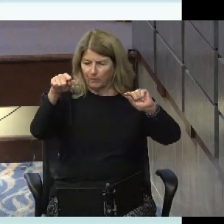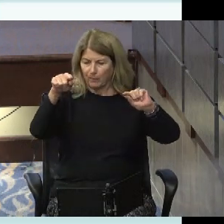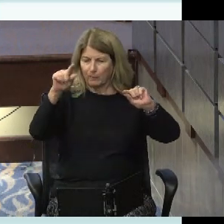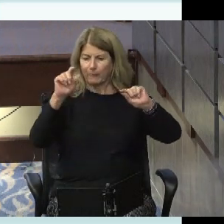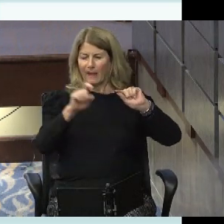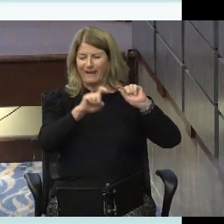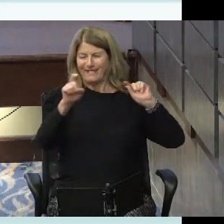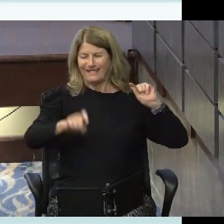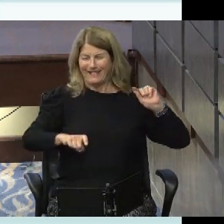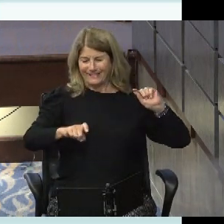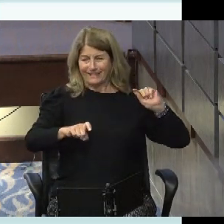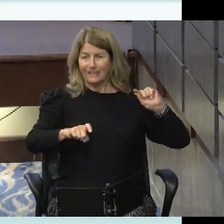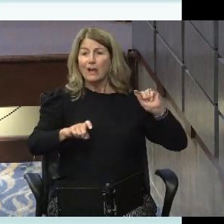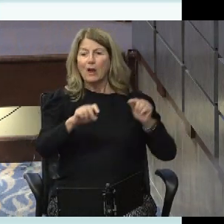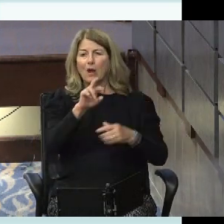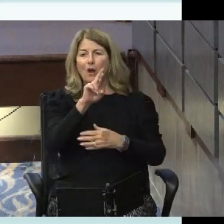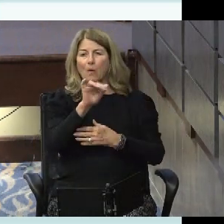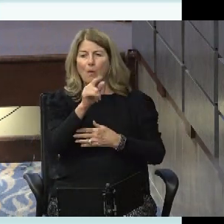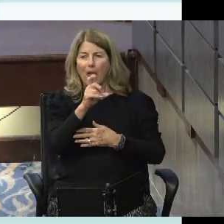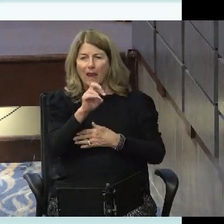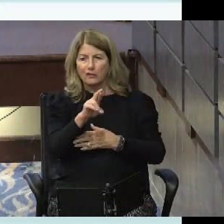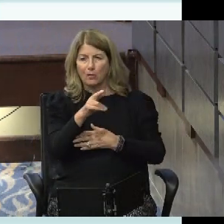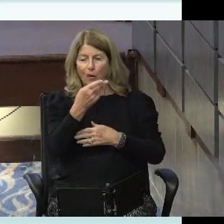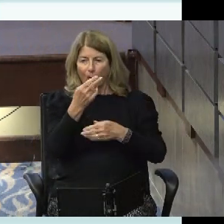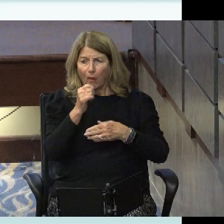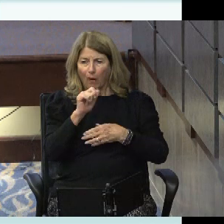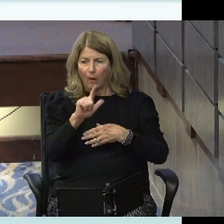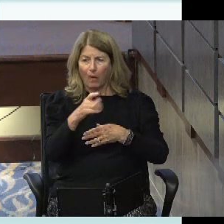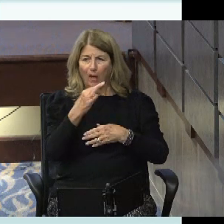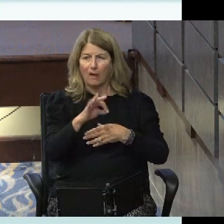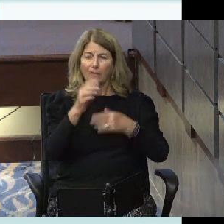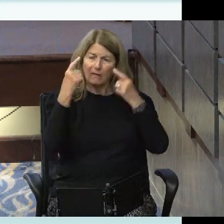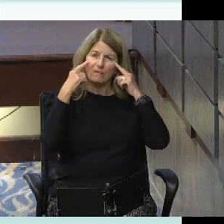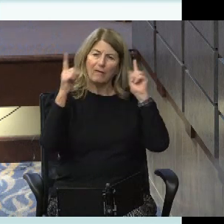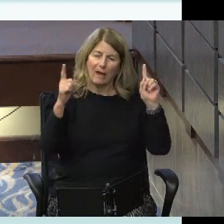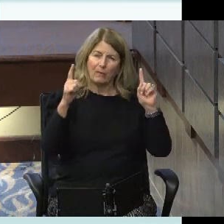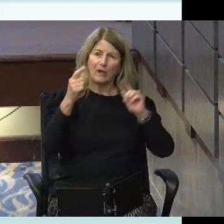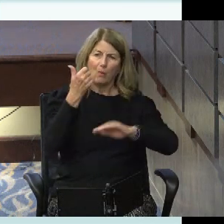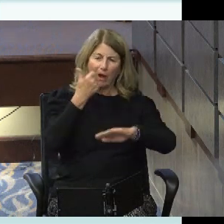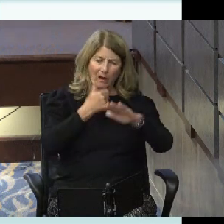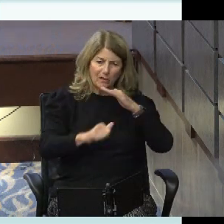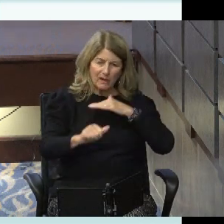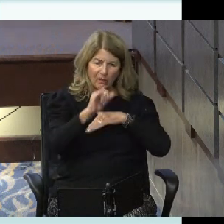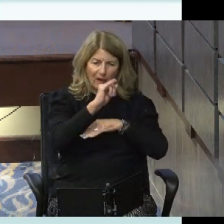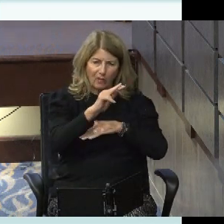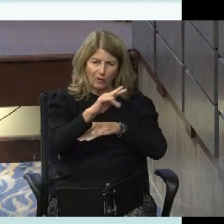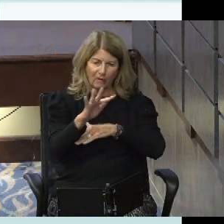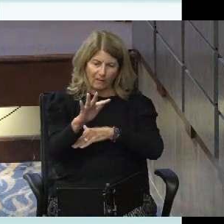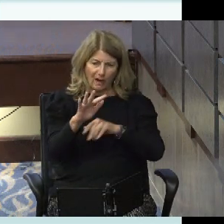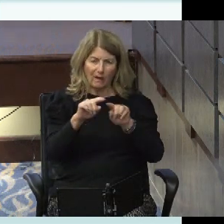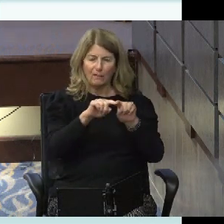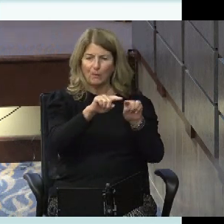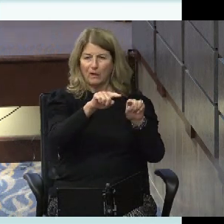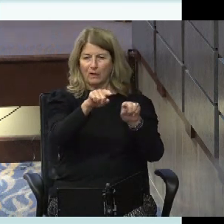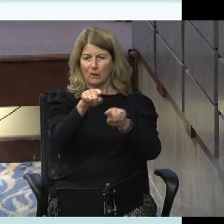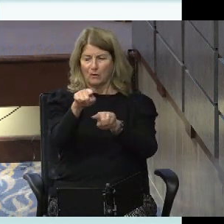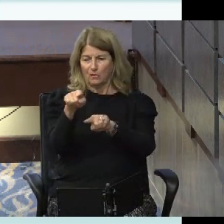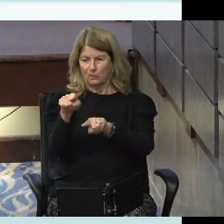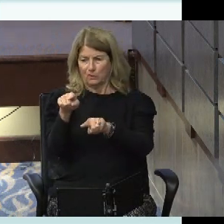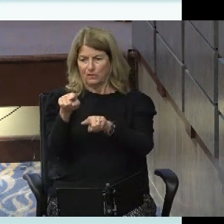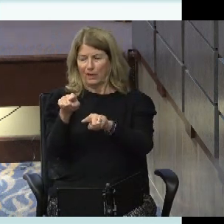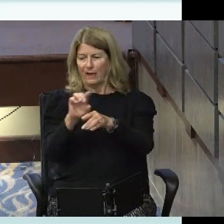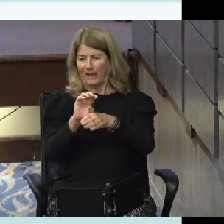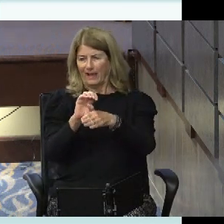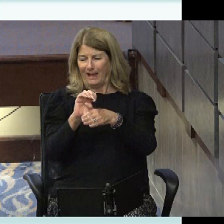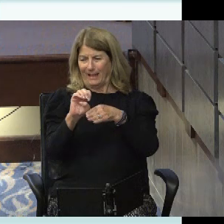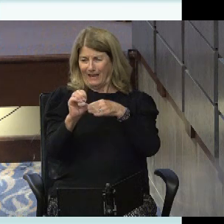Texas Ranger Hall of Fame. We've come underneath I-35, and that's where you see where we've taken the edge of the Brazos River and brought it up